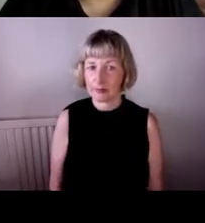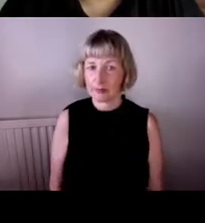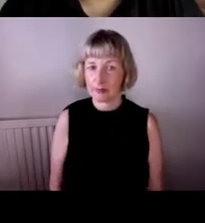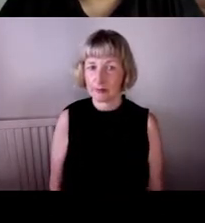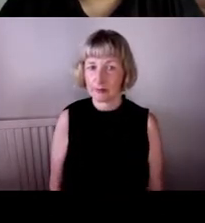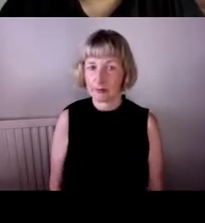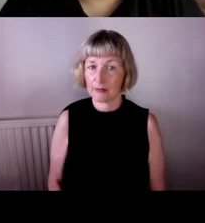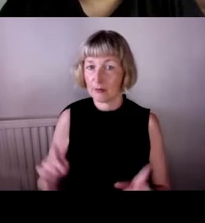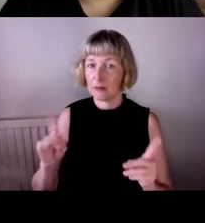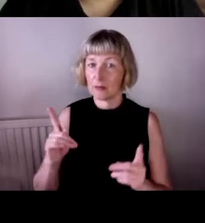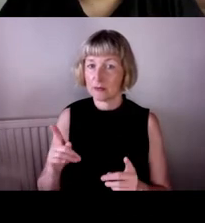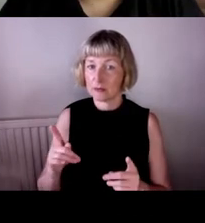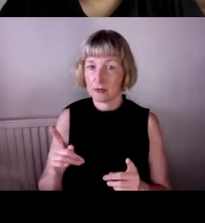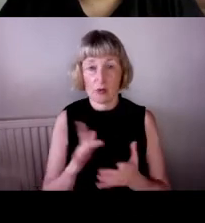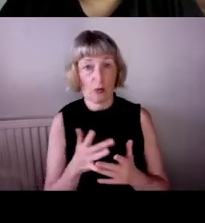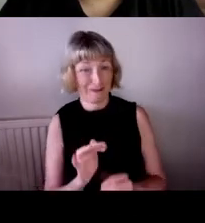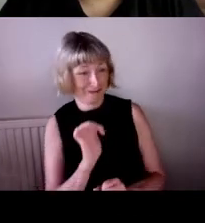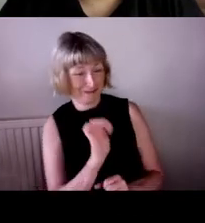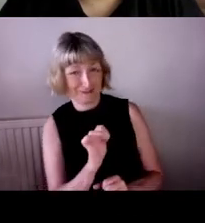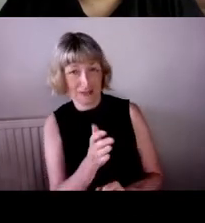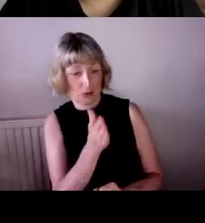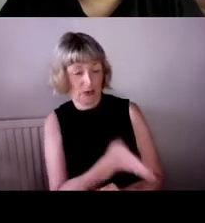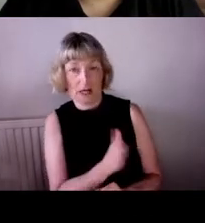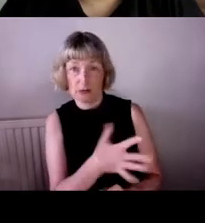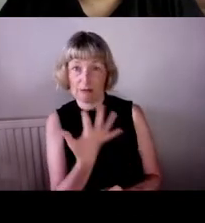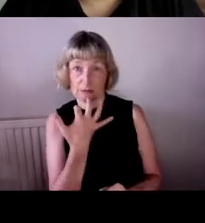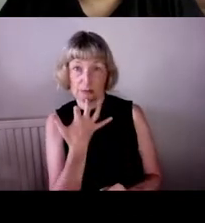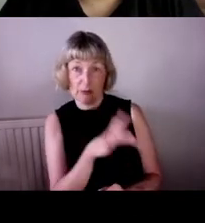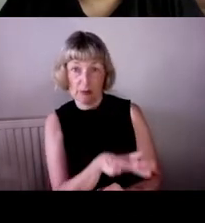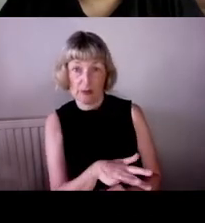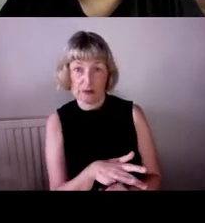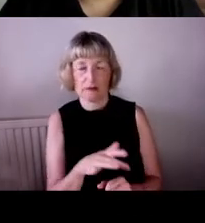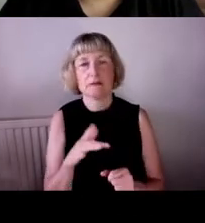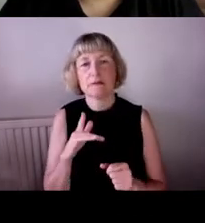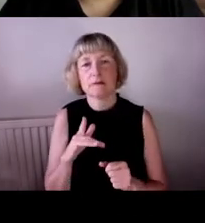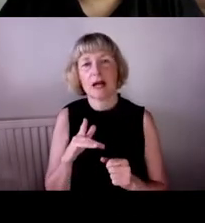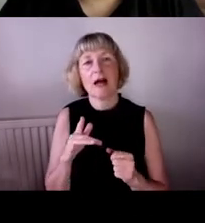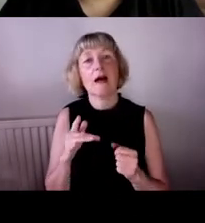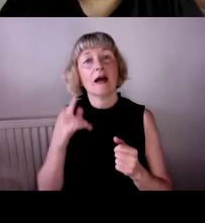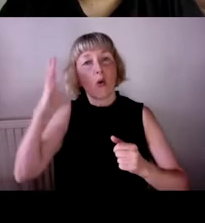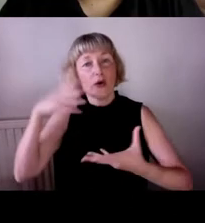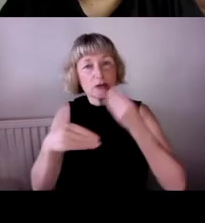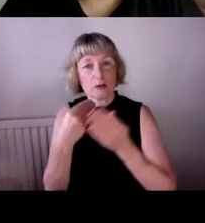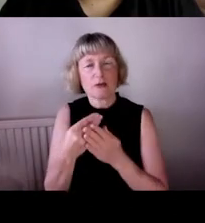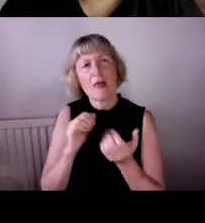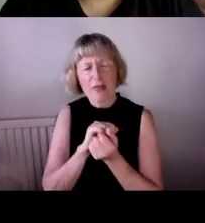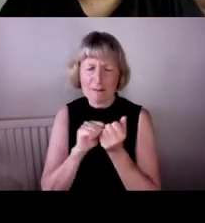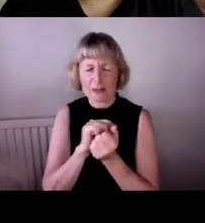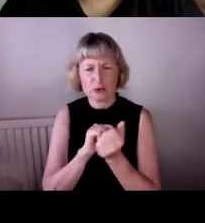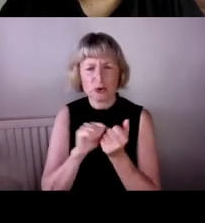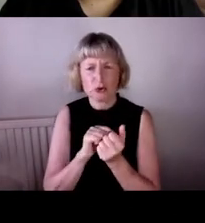What the hell? Hmm? When it's on your side, you'll have to put up with it. They munch their toast. Delia considers the pilchards.